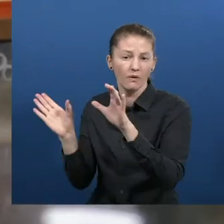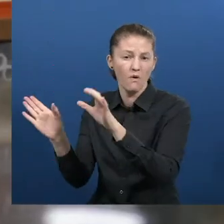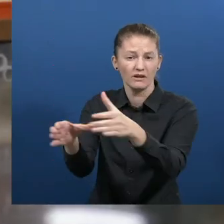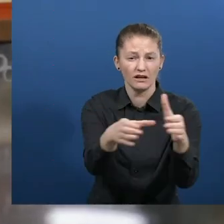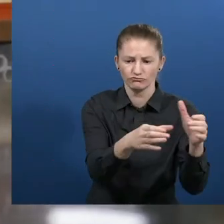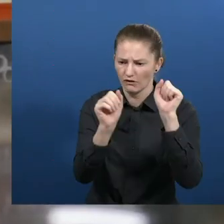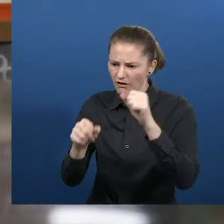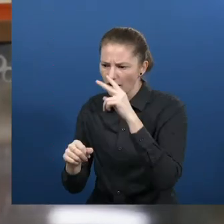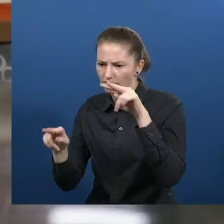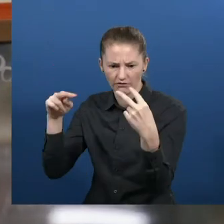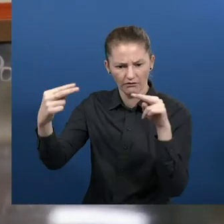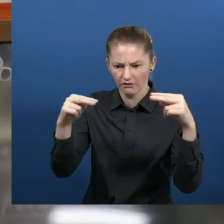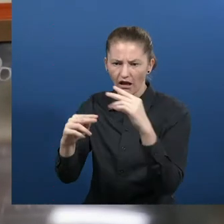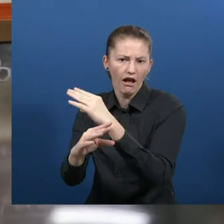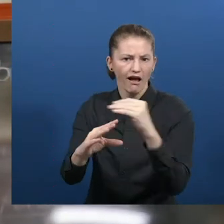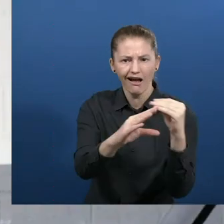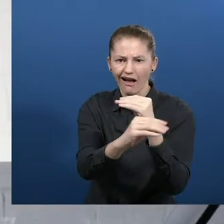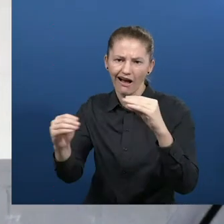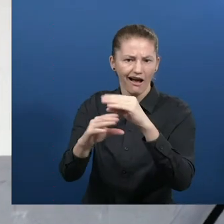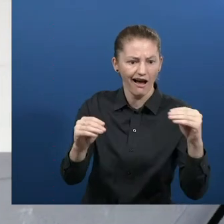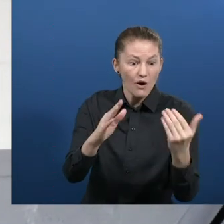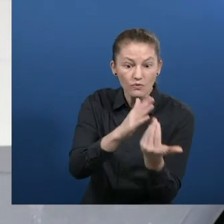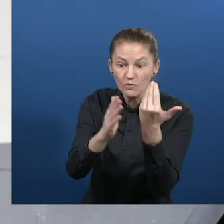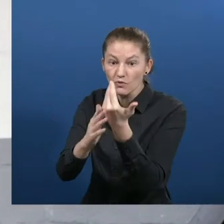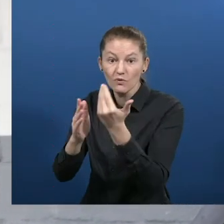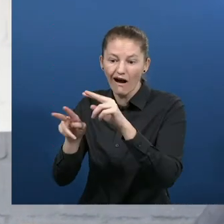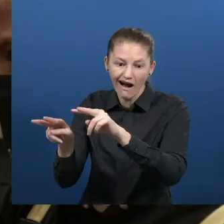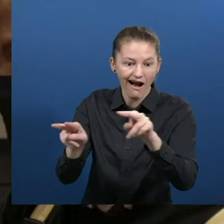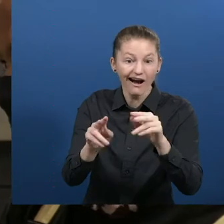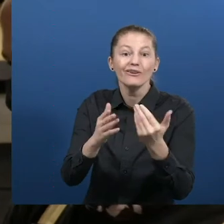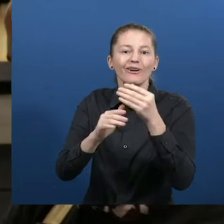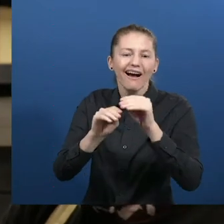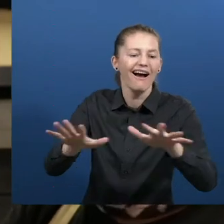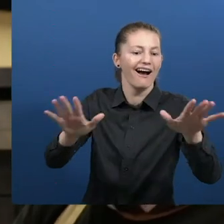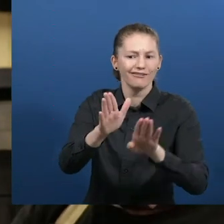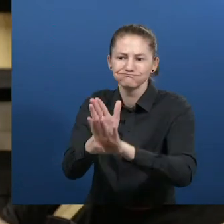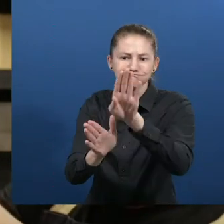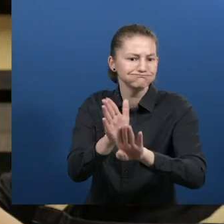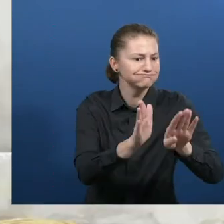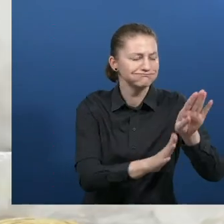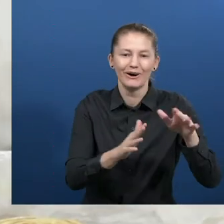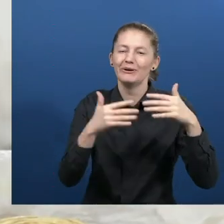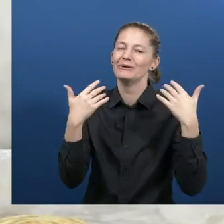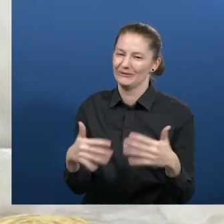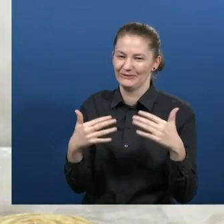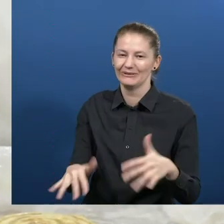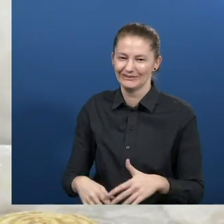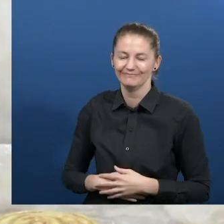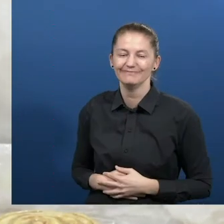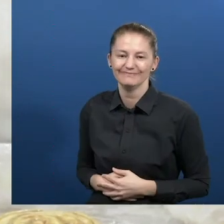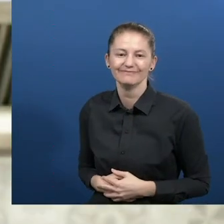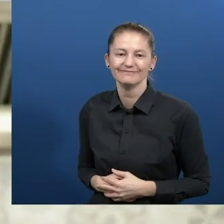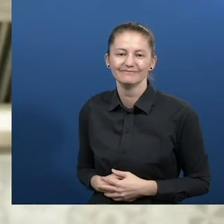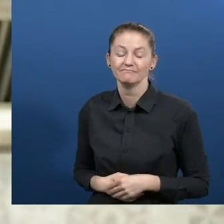to replicate and transfer their social impact and innovations in other countries and contexts, with many success stories to tell.